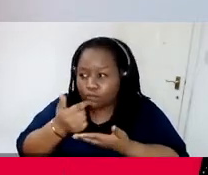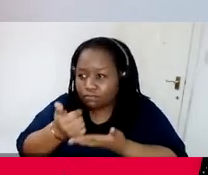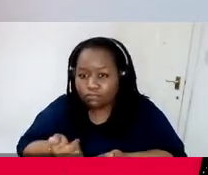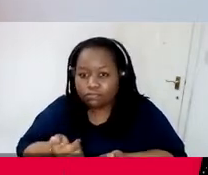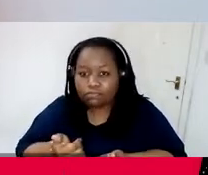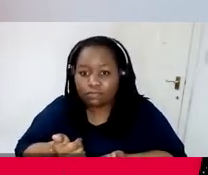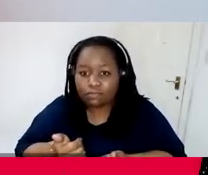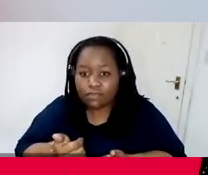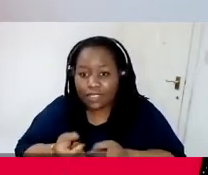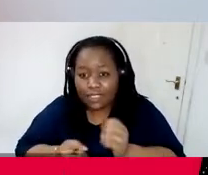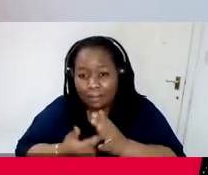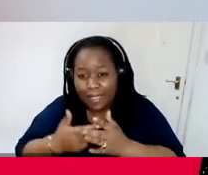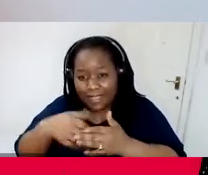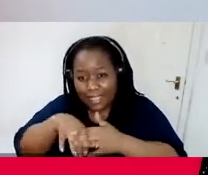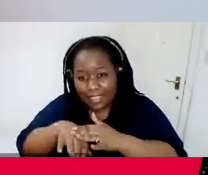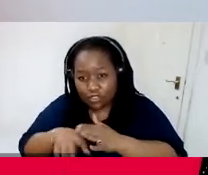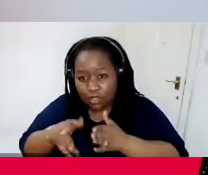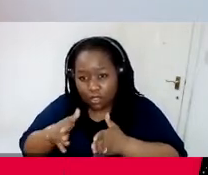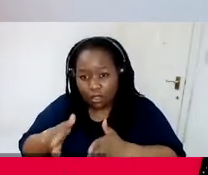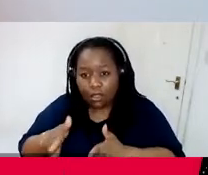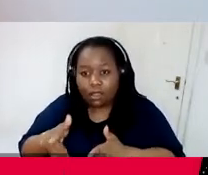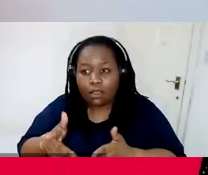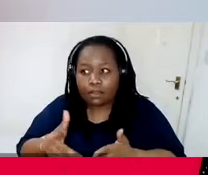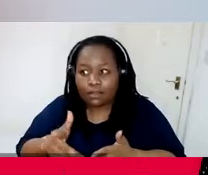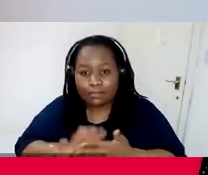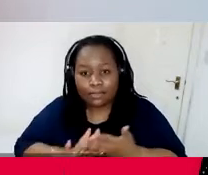therefore, there is a need for